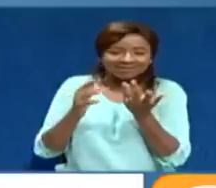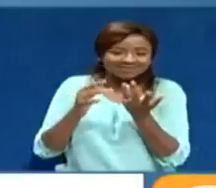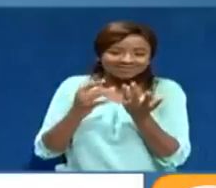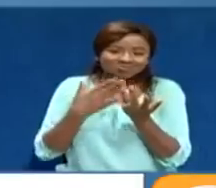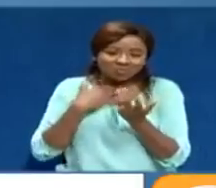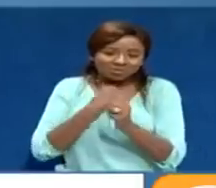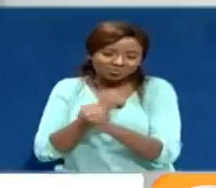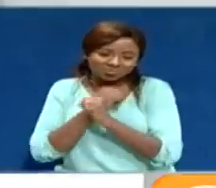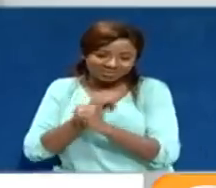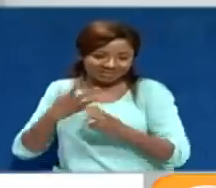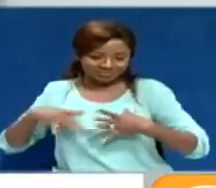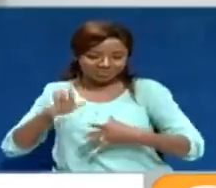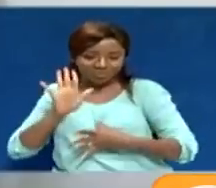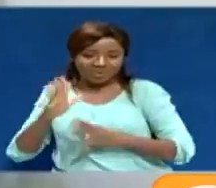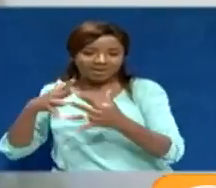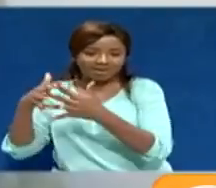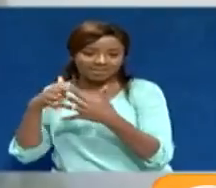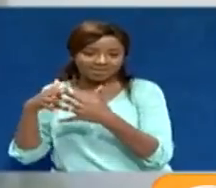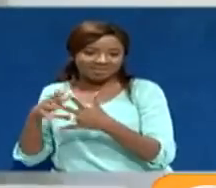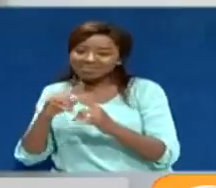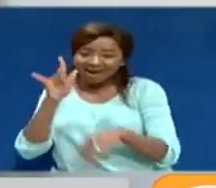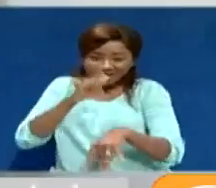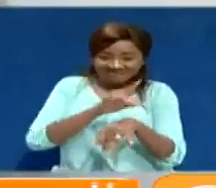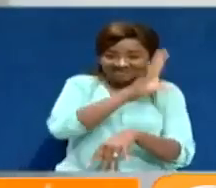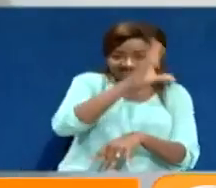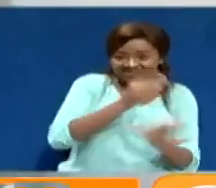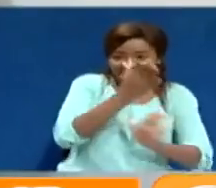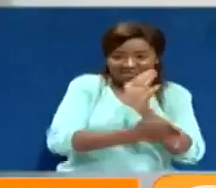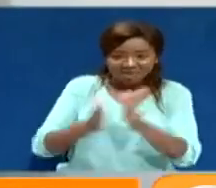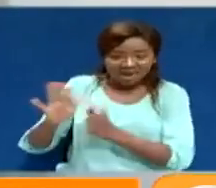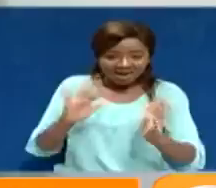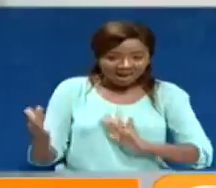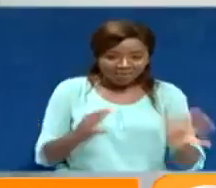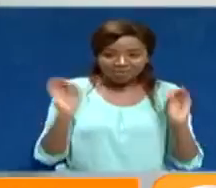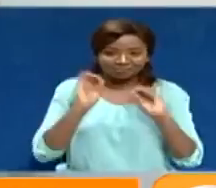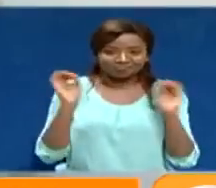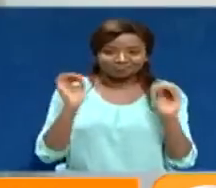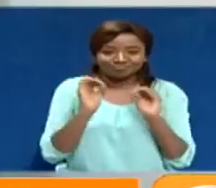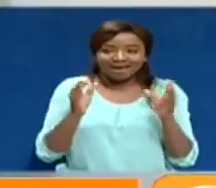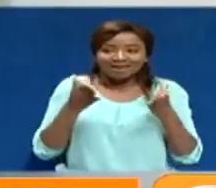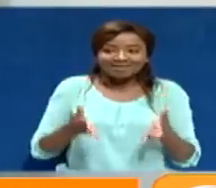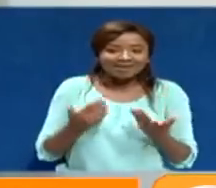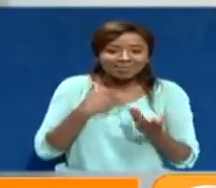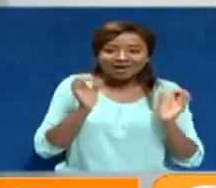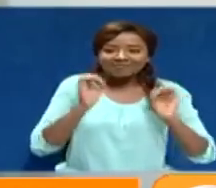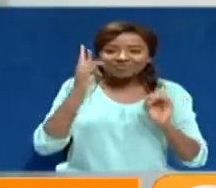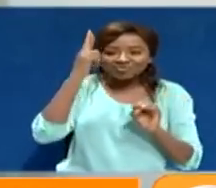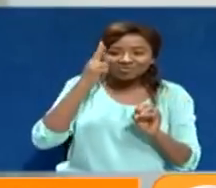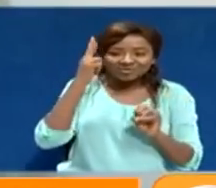affect Africa's plans. At the moment, we do not have any reason to